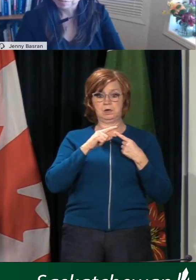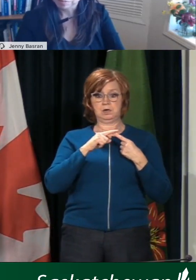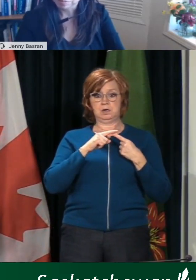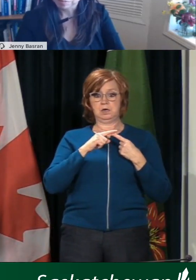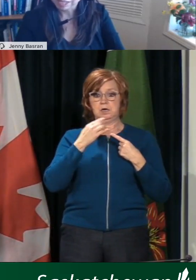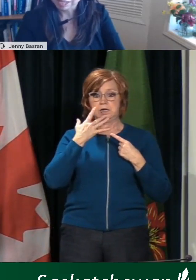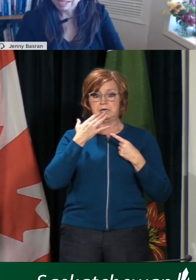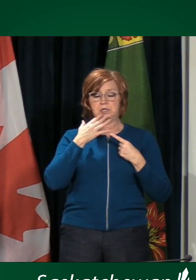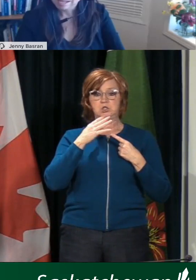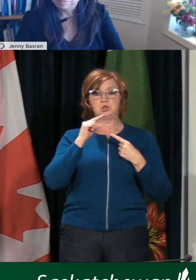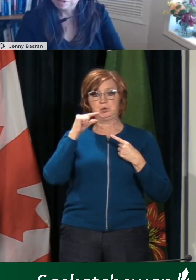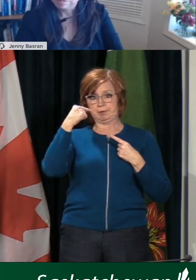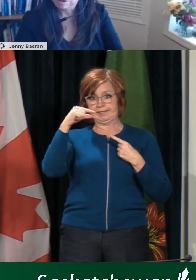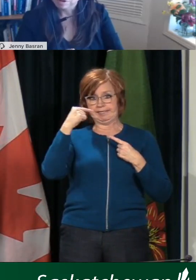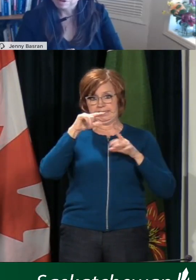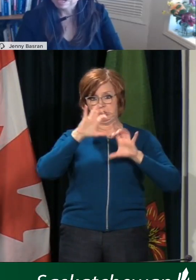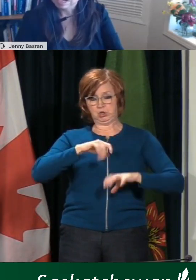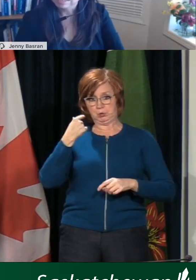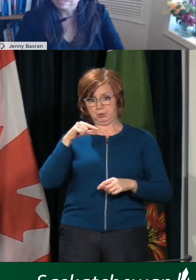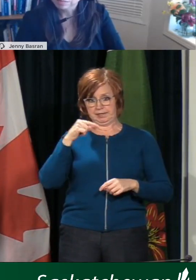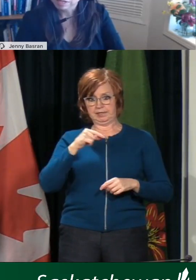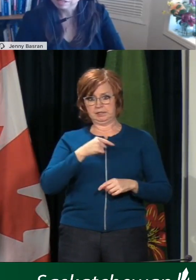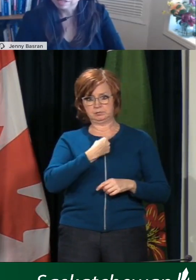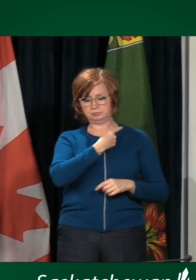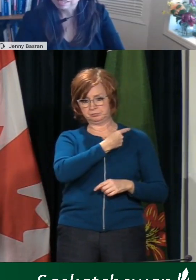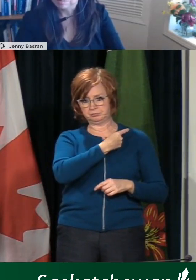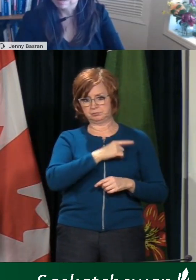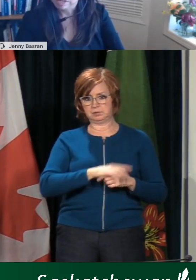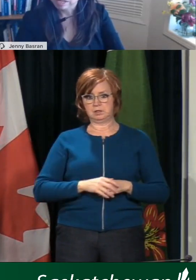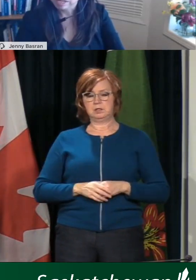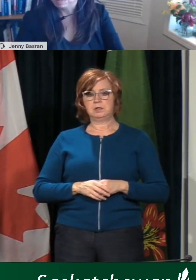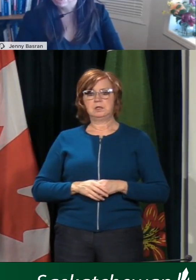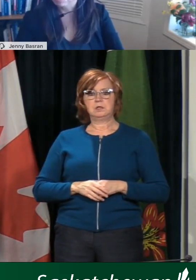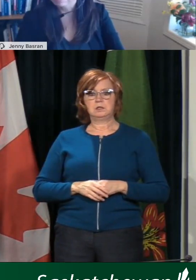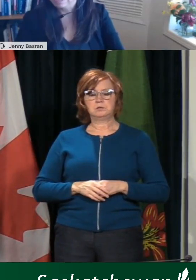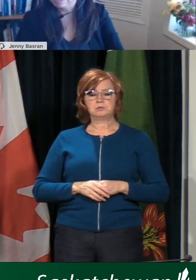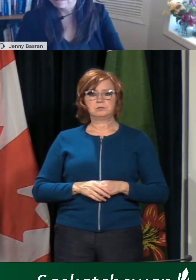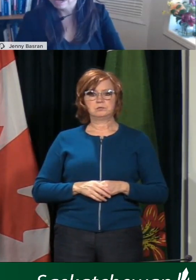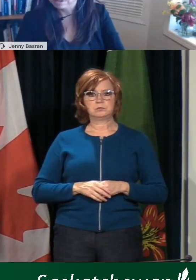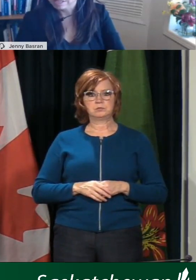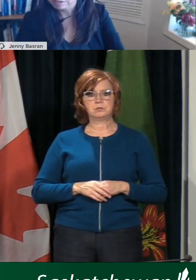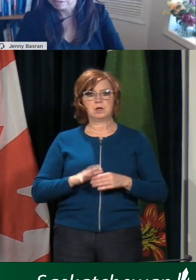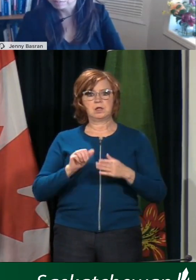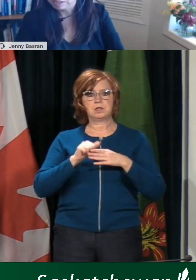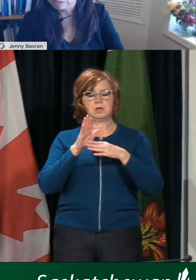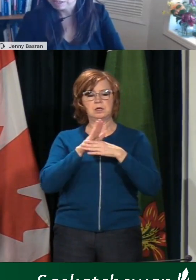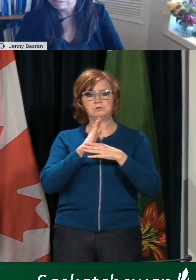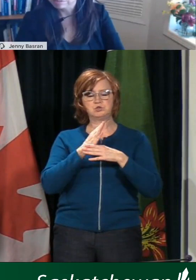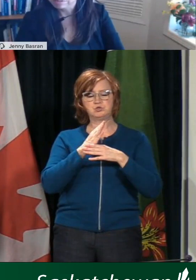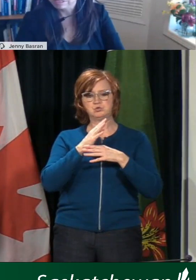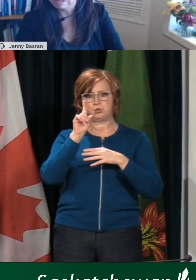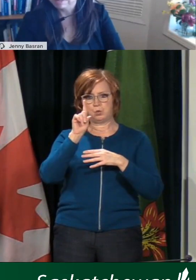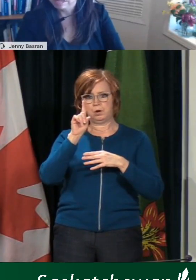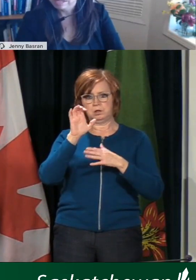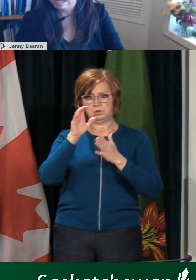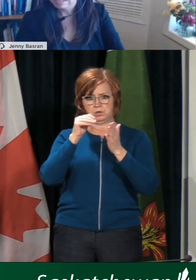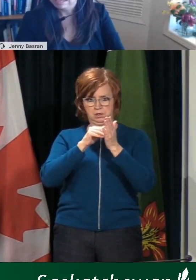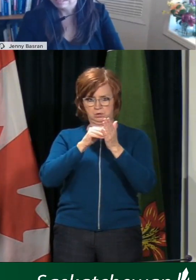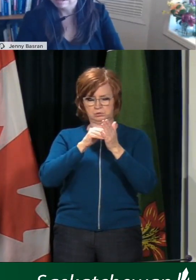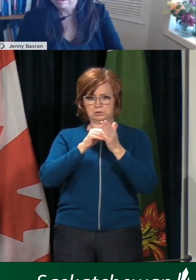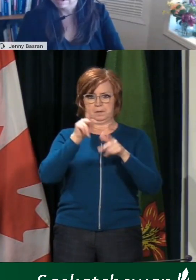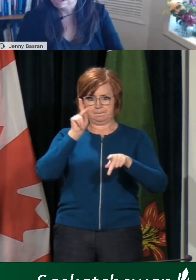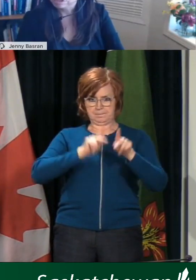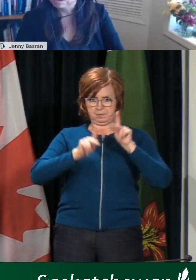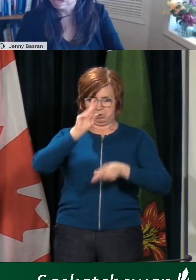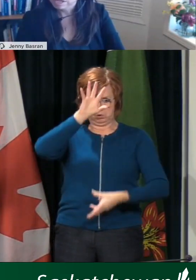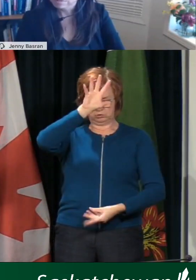bold green, and we've organized it this way to look at the number of cases per 100,000 people, so to give a sense of